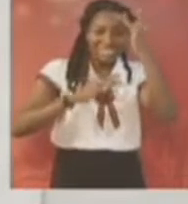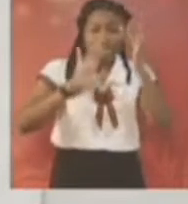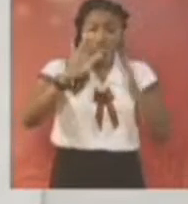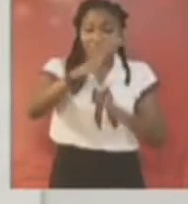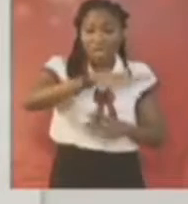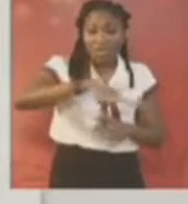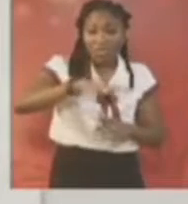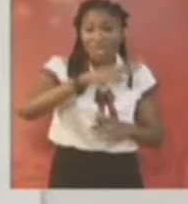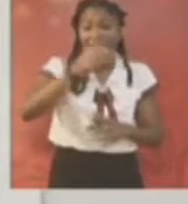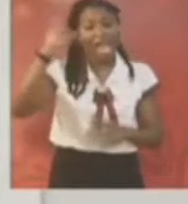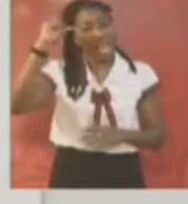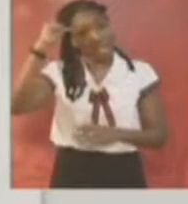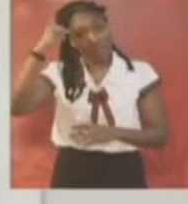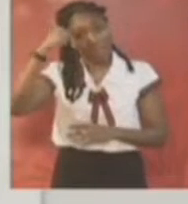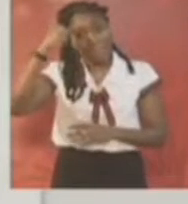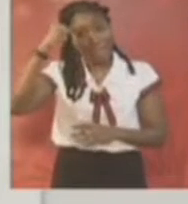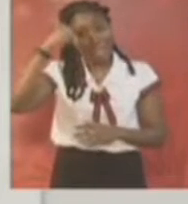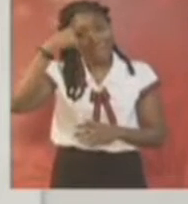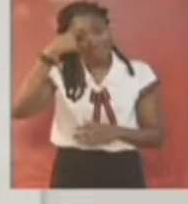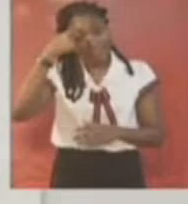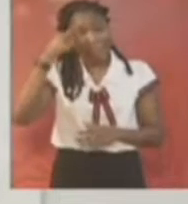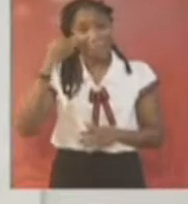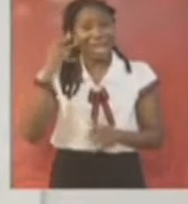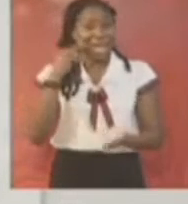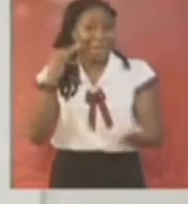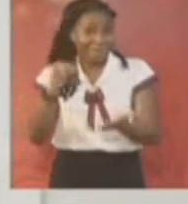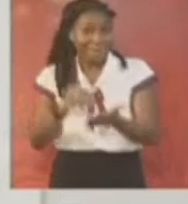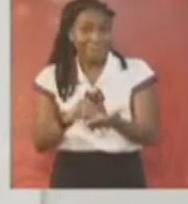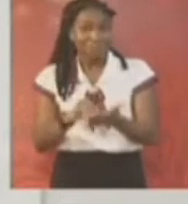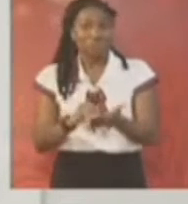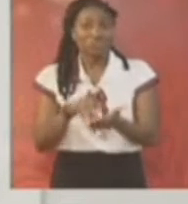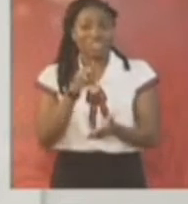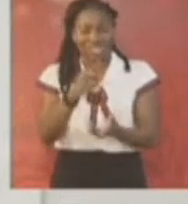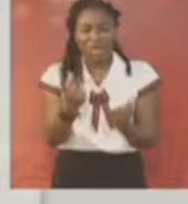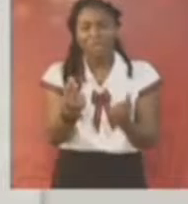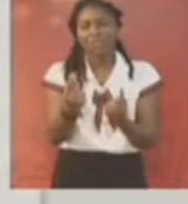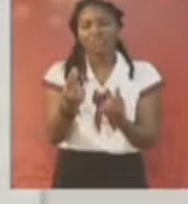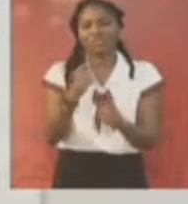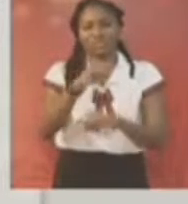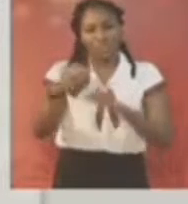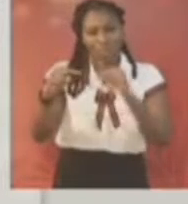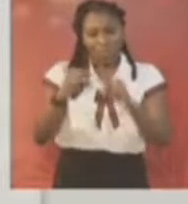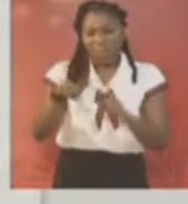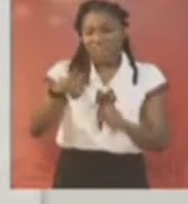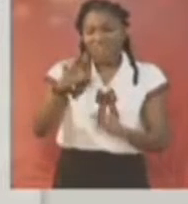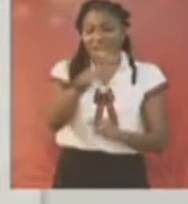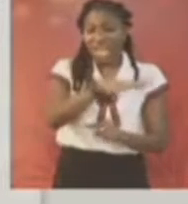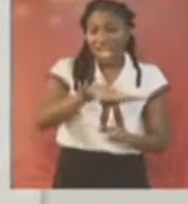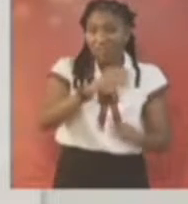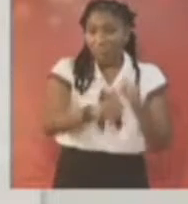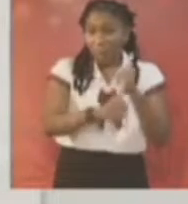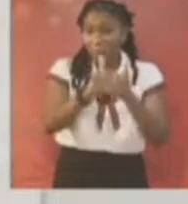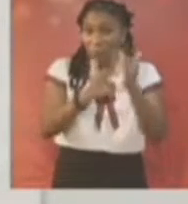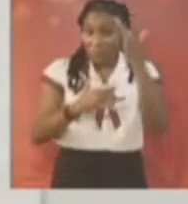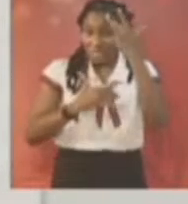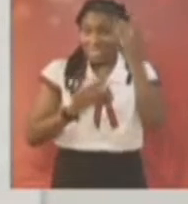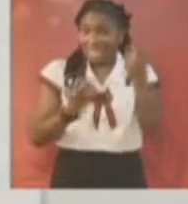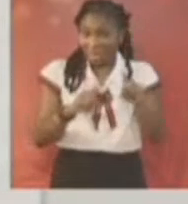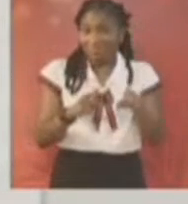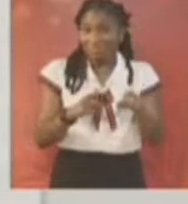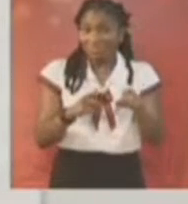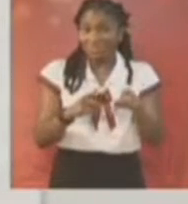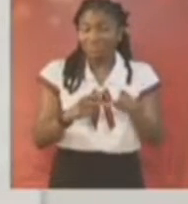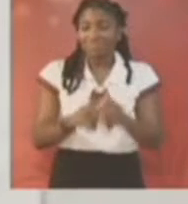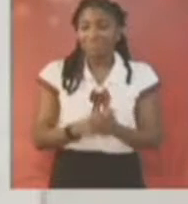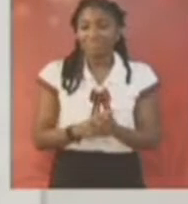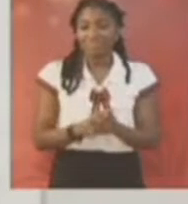is inundated into the particular community. So that's one of the things we do when we identify hotspot areas. Obviously, one of the other things that is helpful